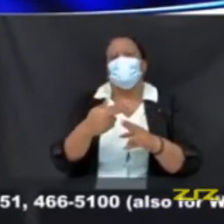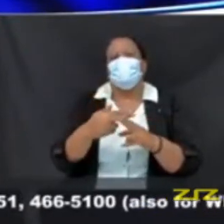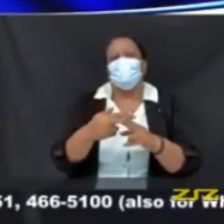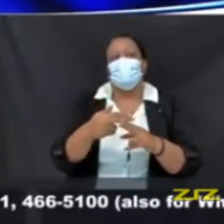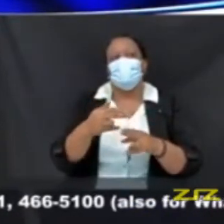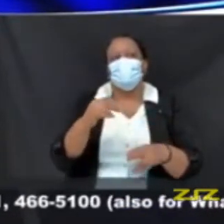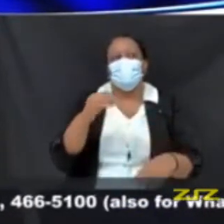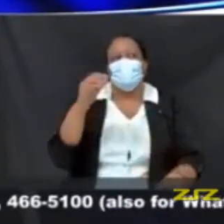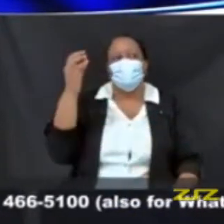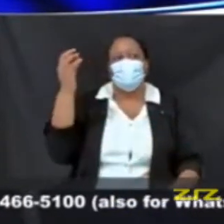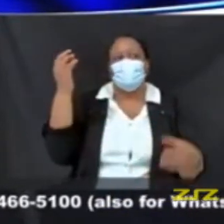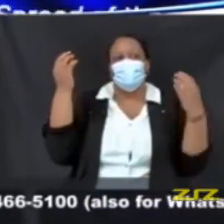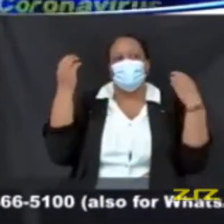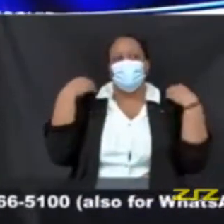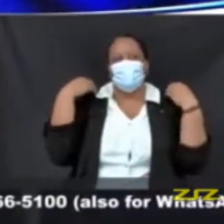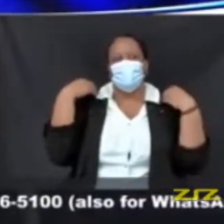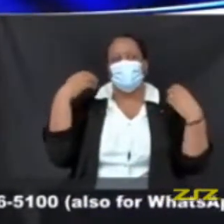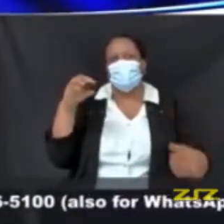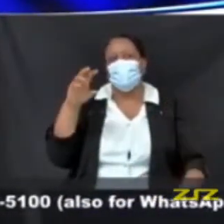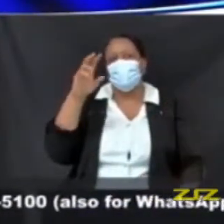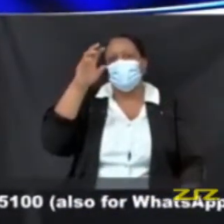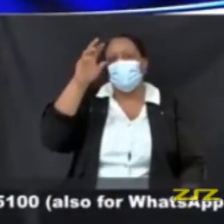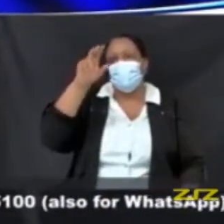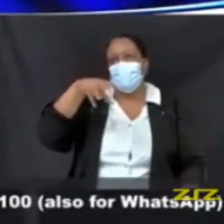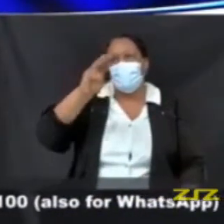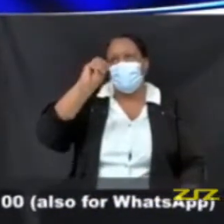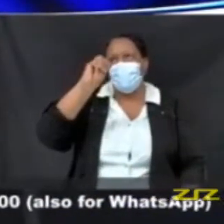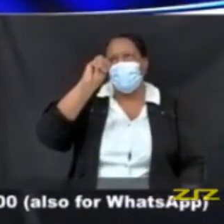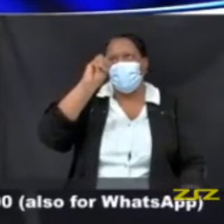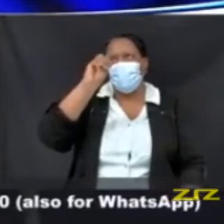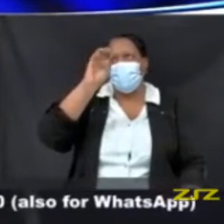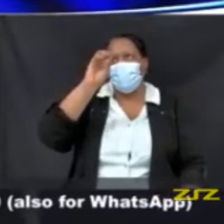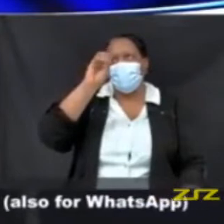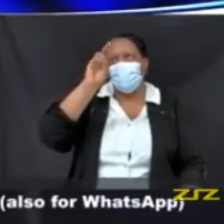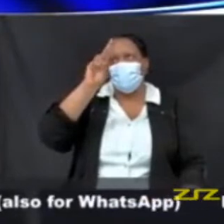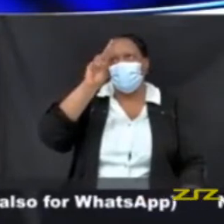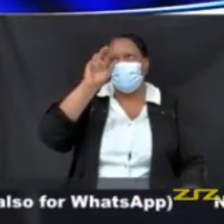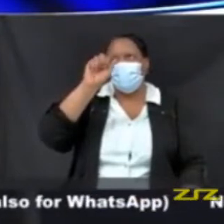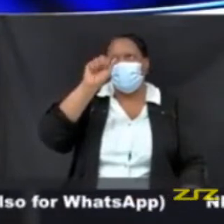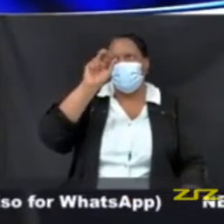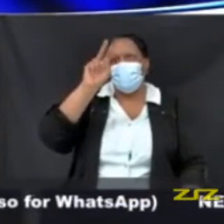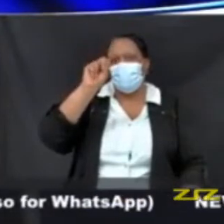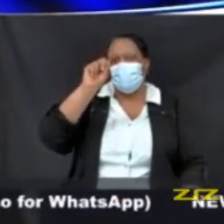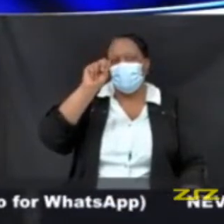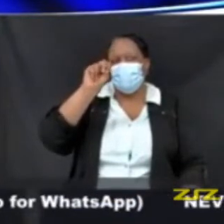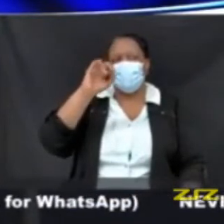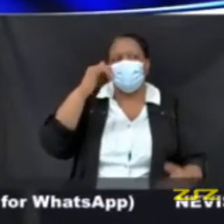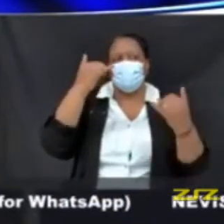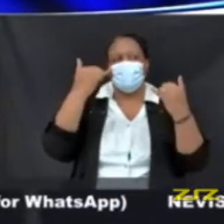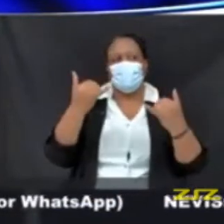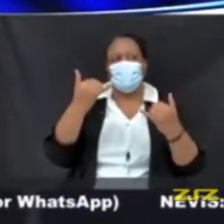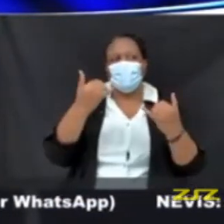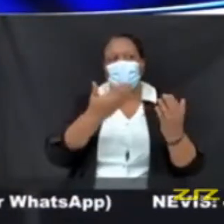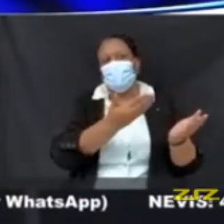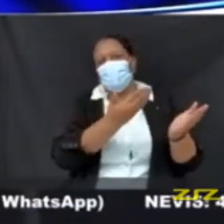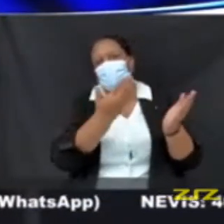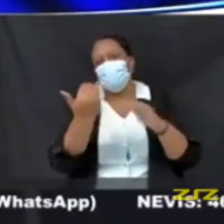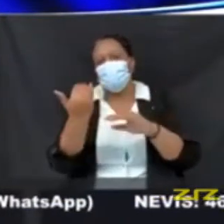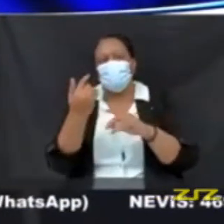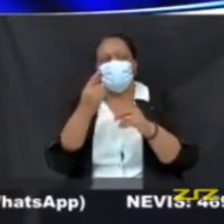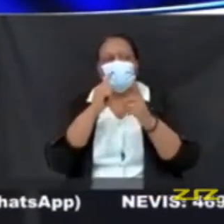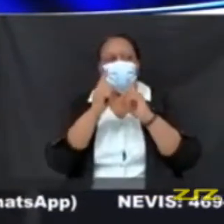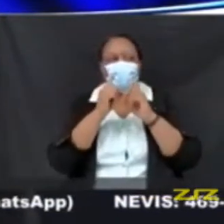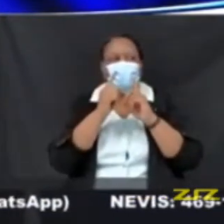Office at the Bridgetown U.S. Embassy in Barbados. He will now make a